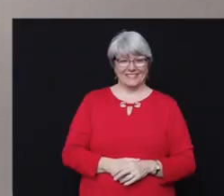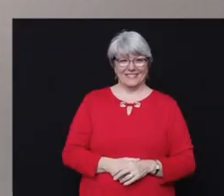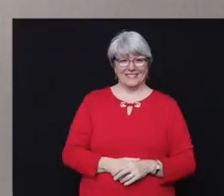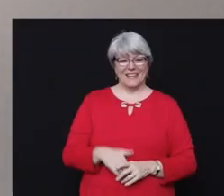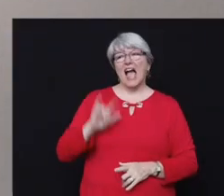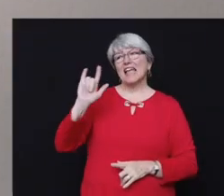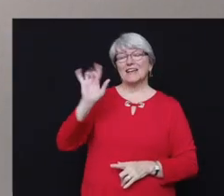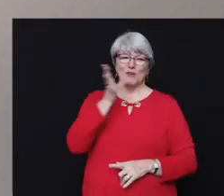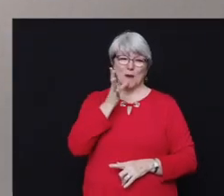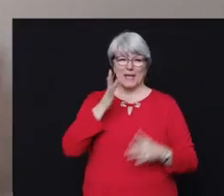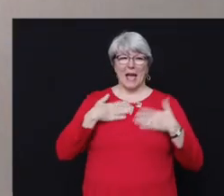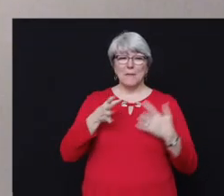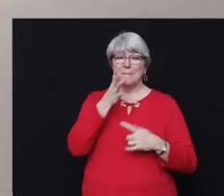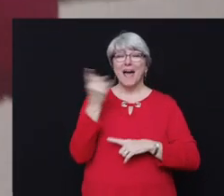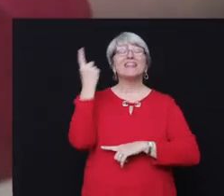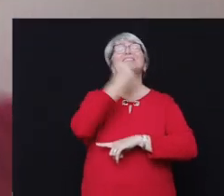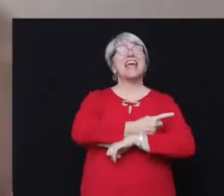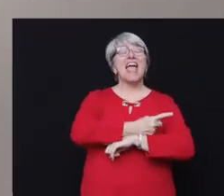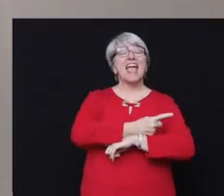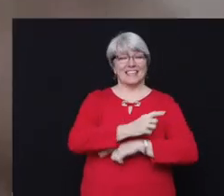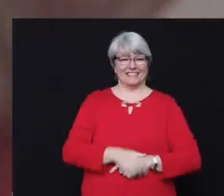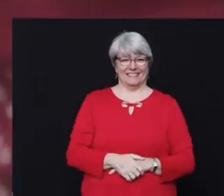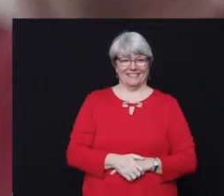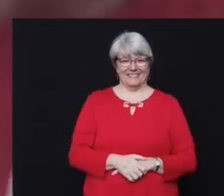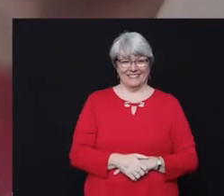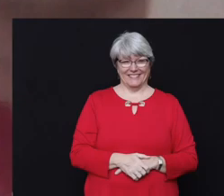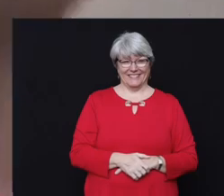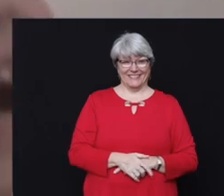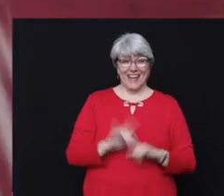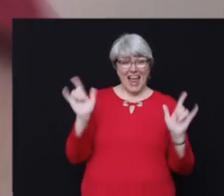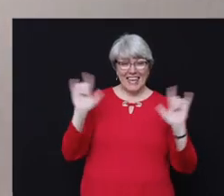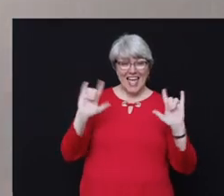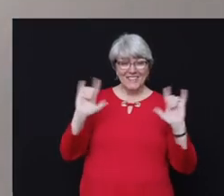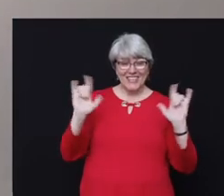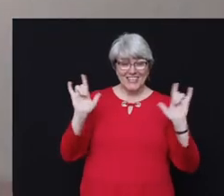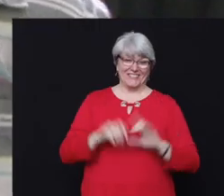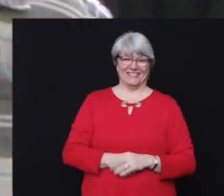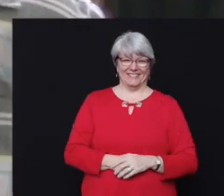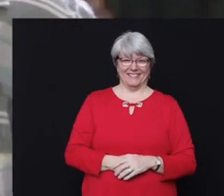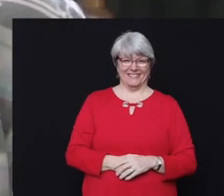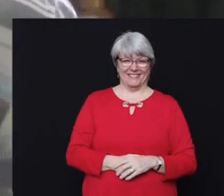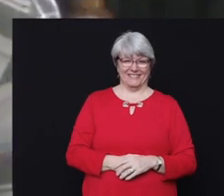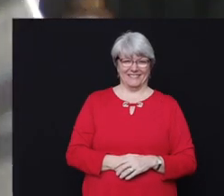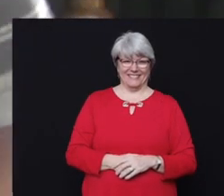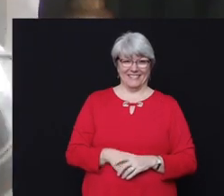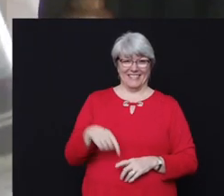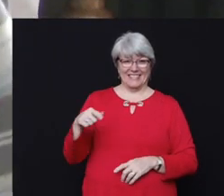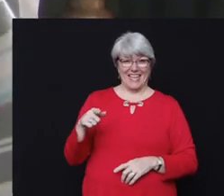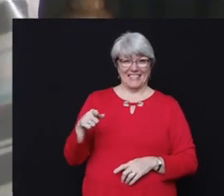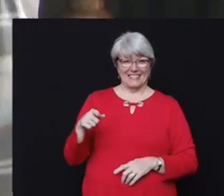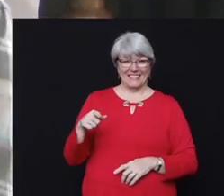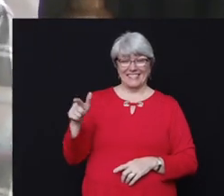I love you, Mommy. Happy Mother's Day. I love you a ton. Look, it's